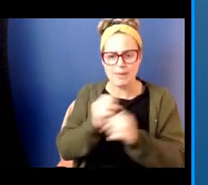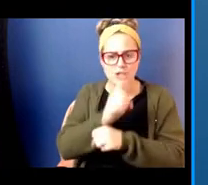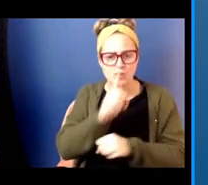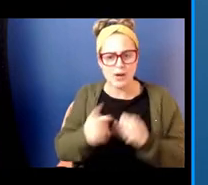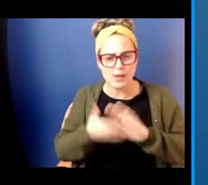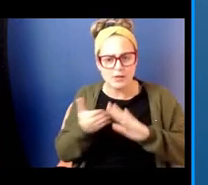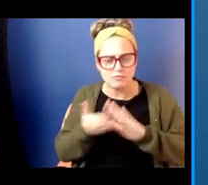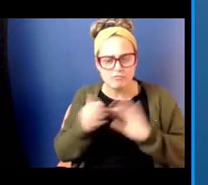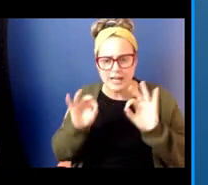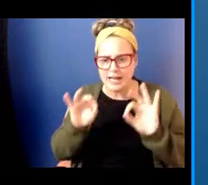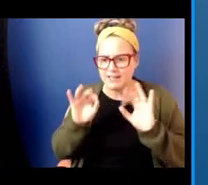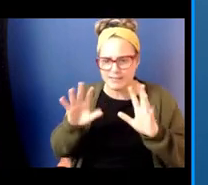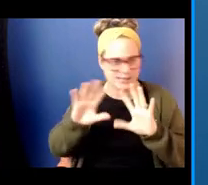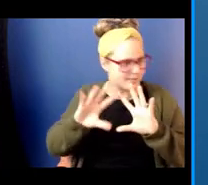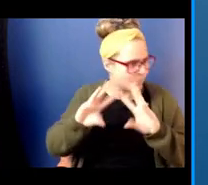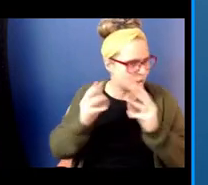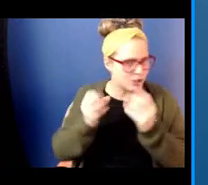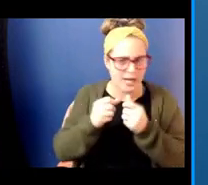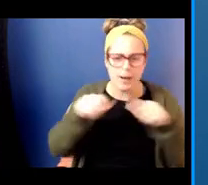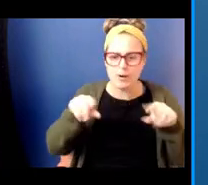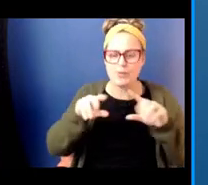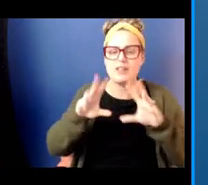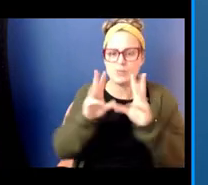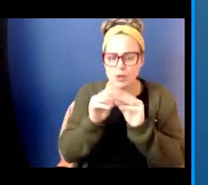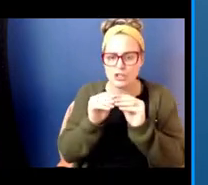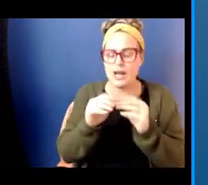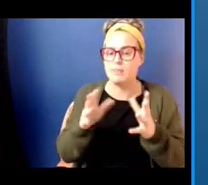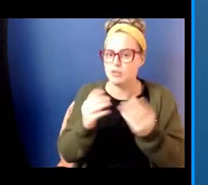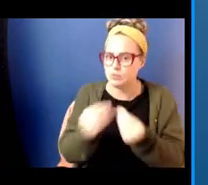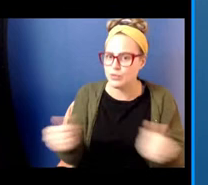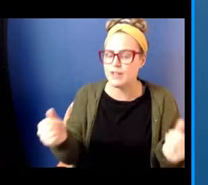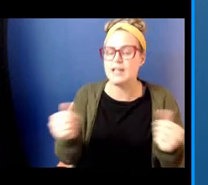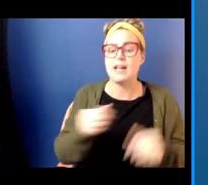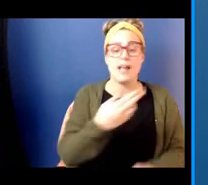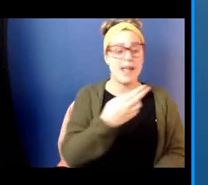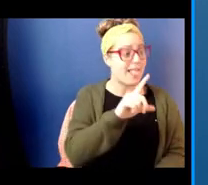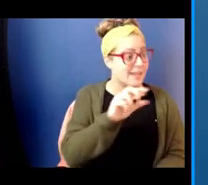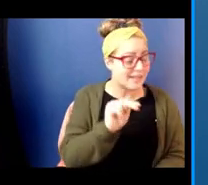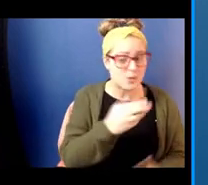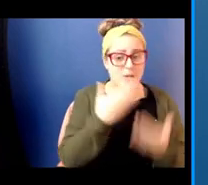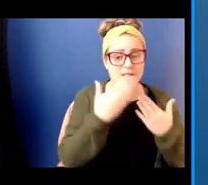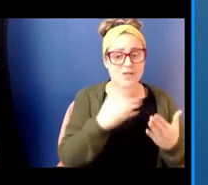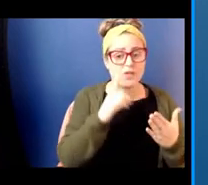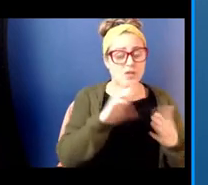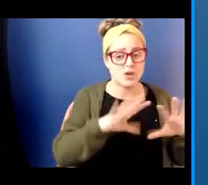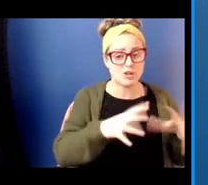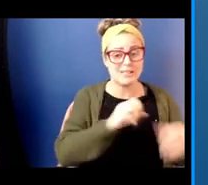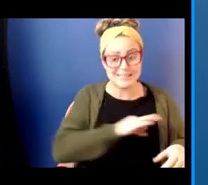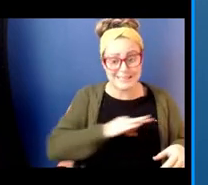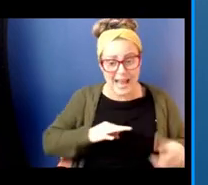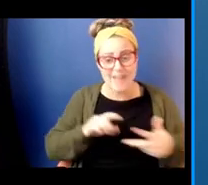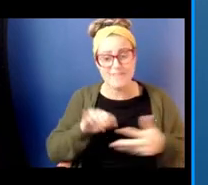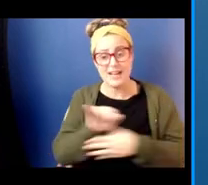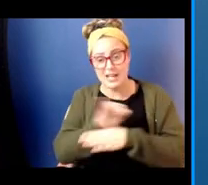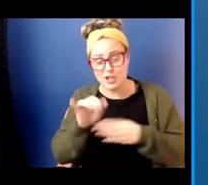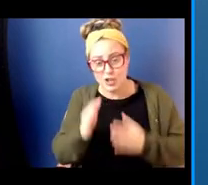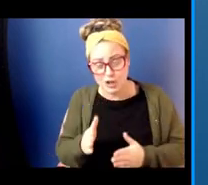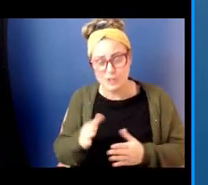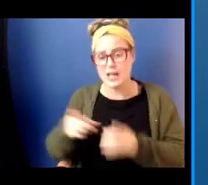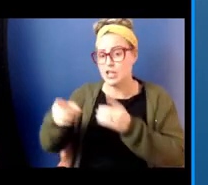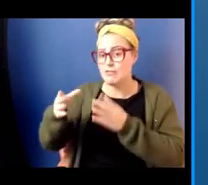we're grateful to the party Affairs staff and interns director Veronica Martinez Roman